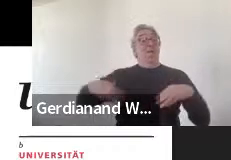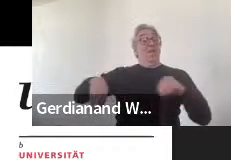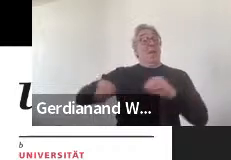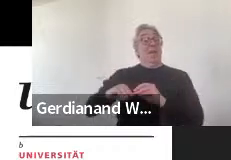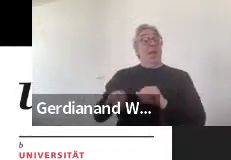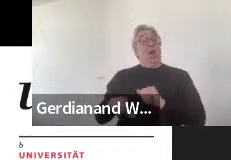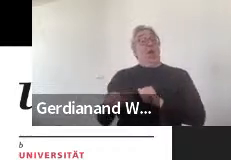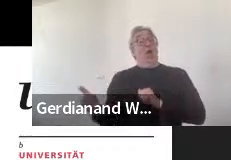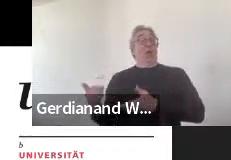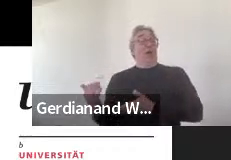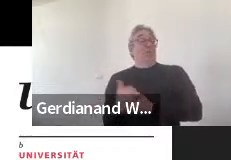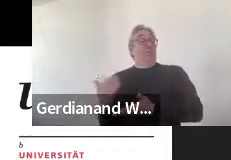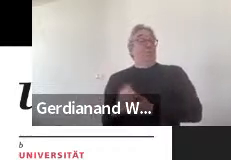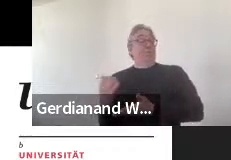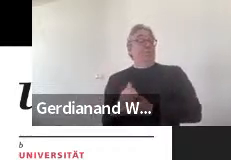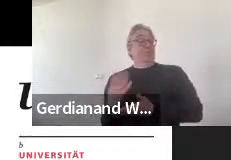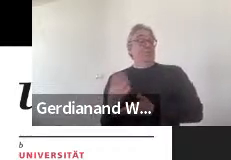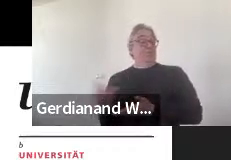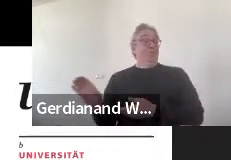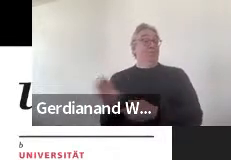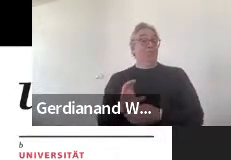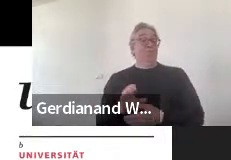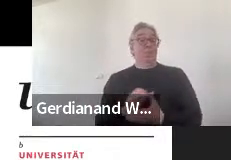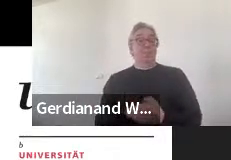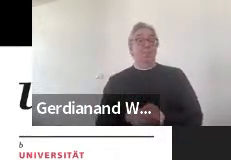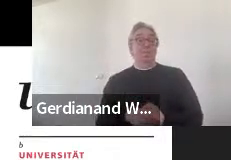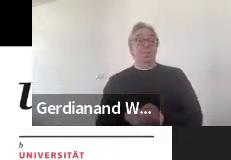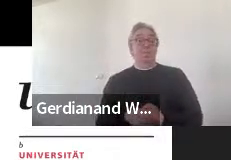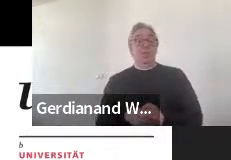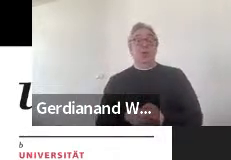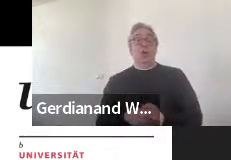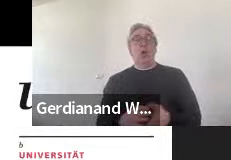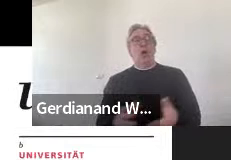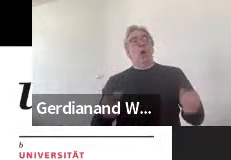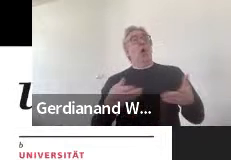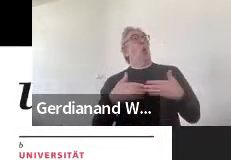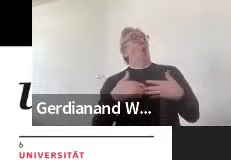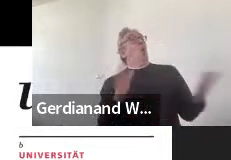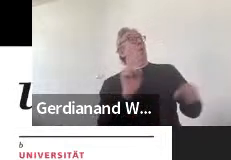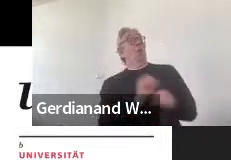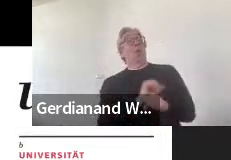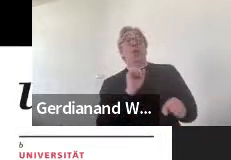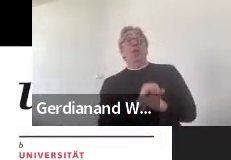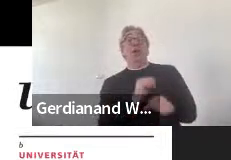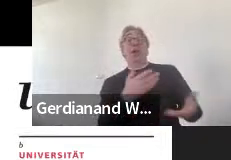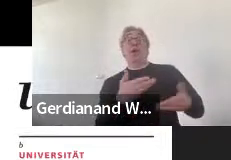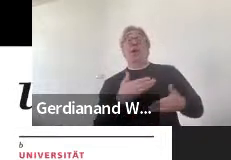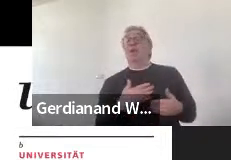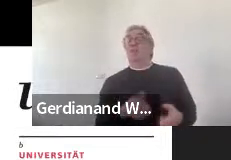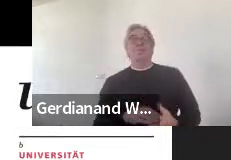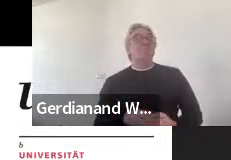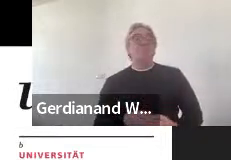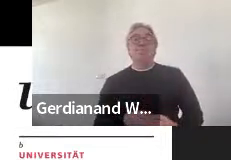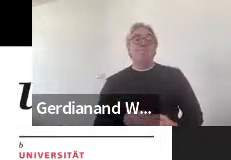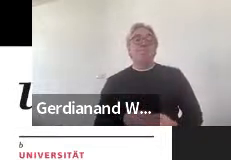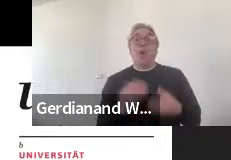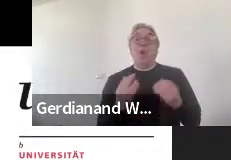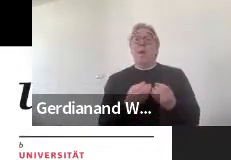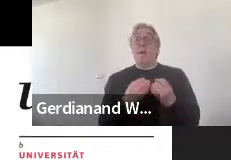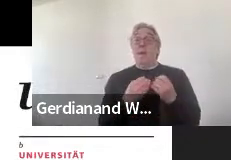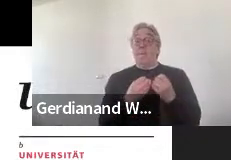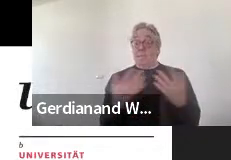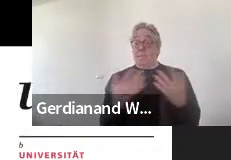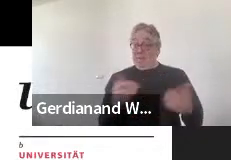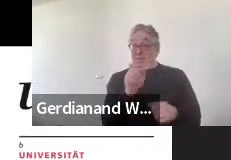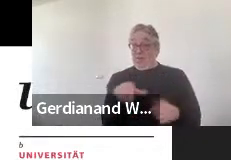It's very difficult for them to have access to the formal labor market. Even when women with disability are very well